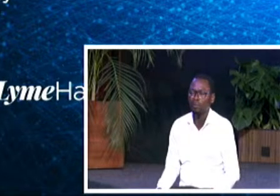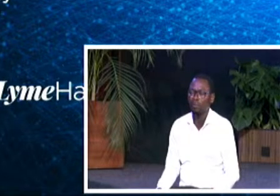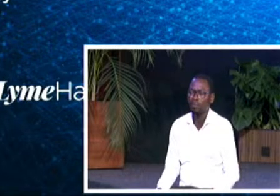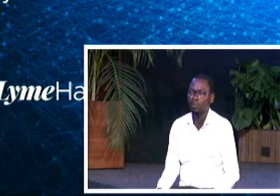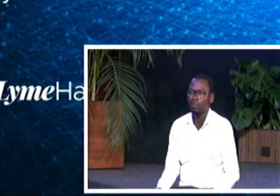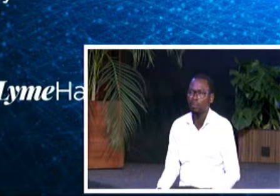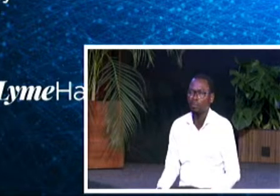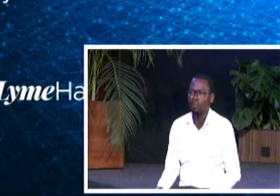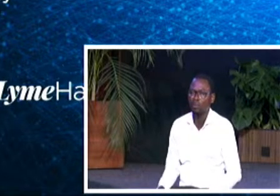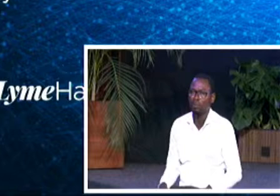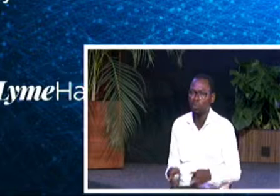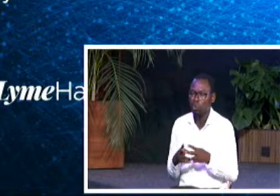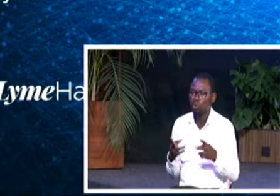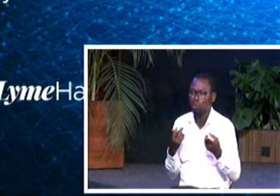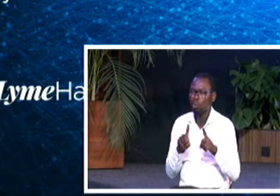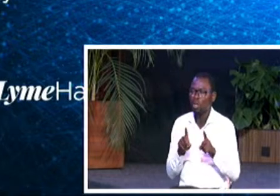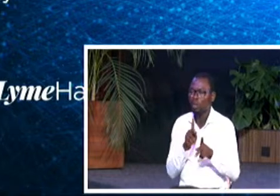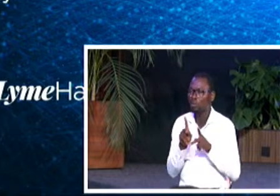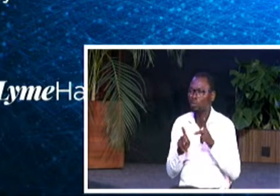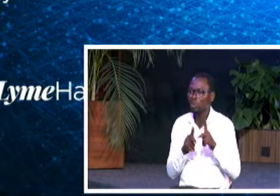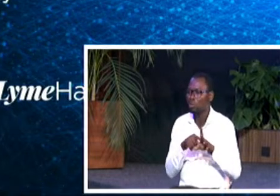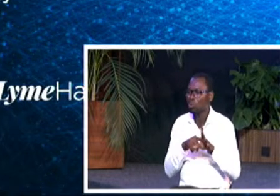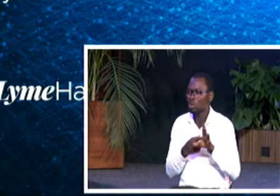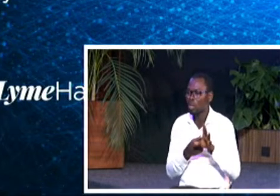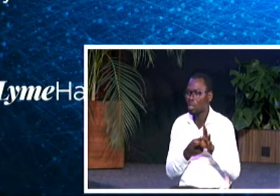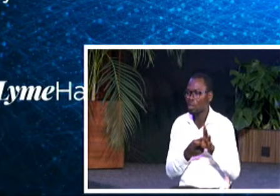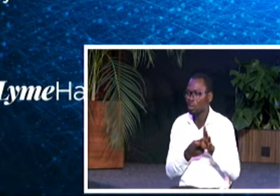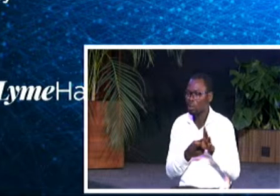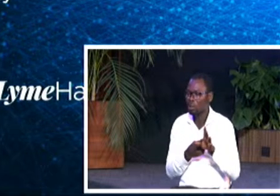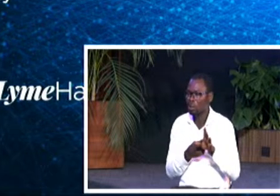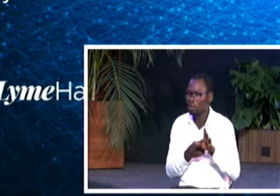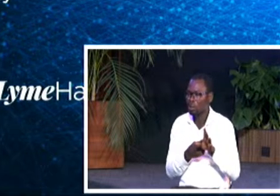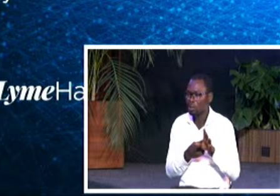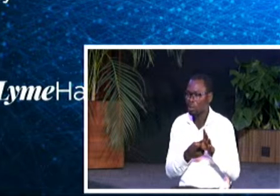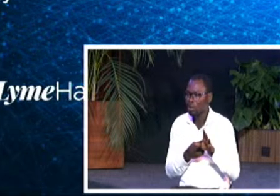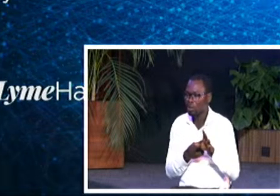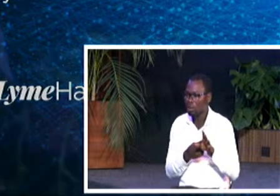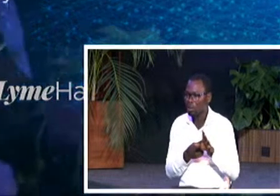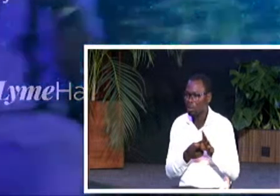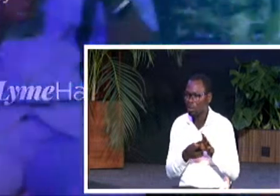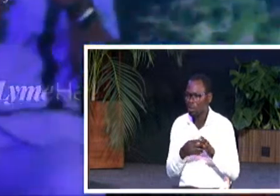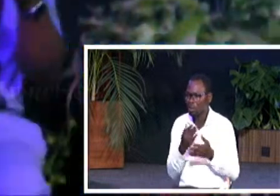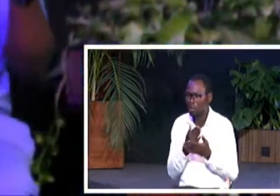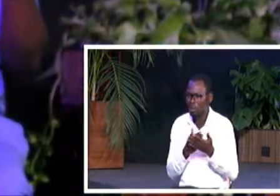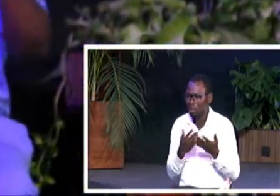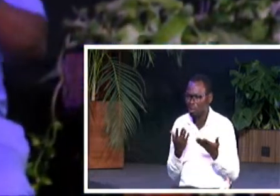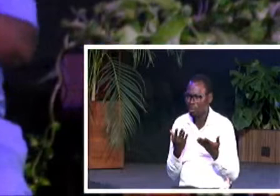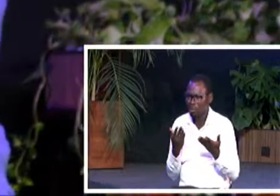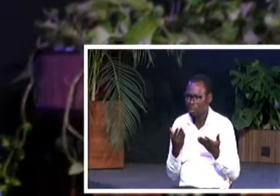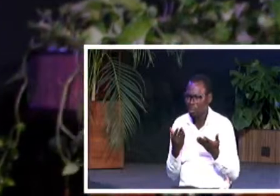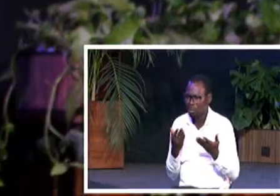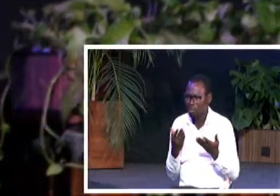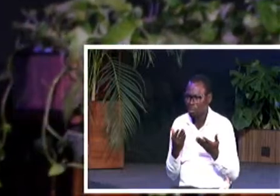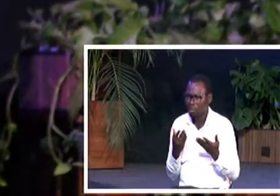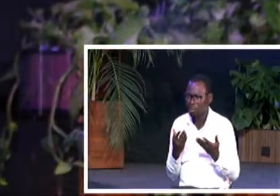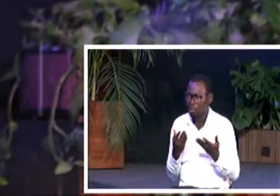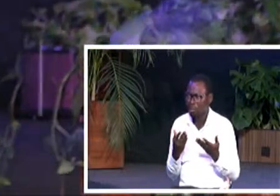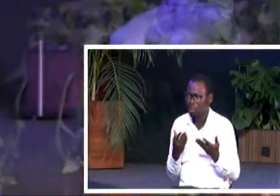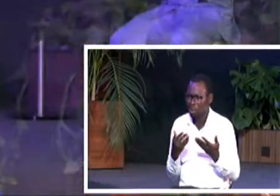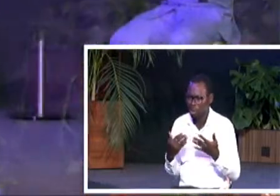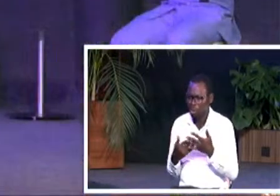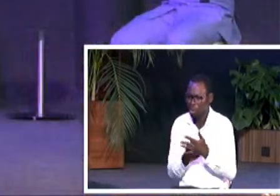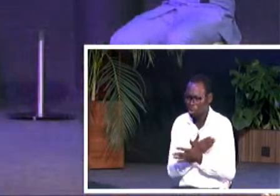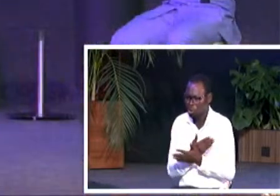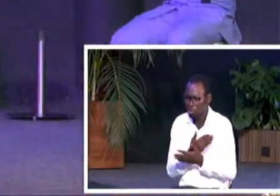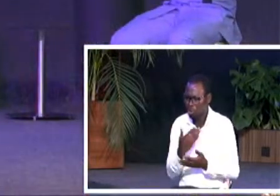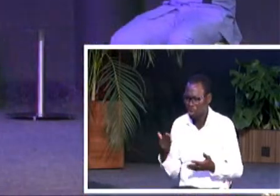Sorry. So when people started some tech companies, they didn't know that new innovations will